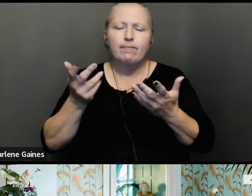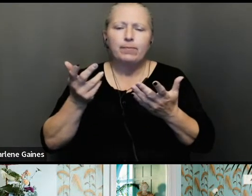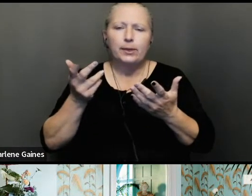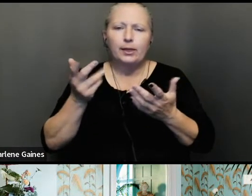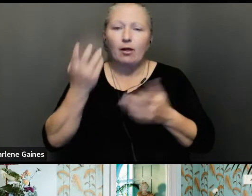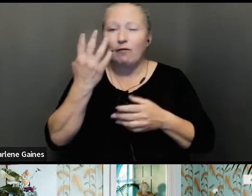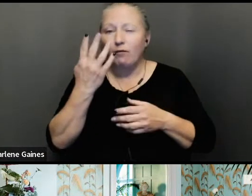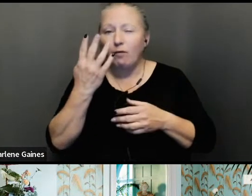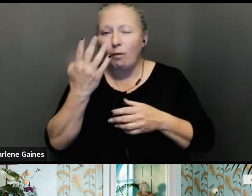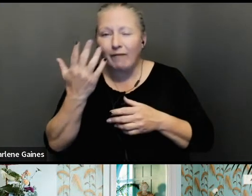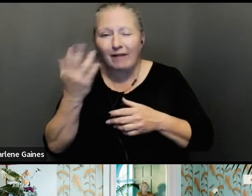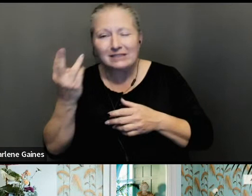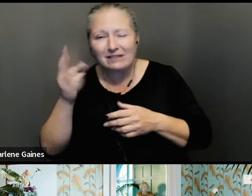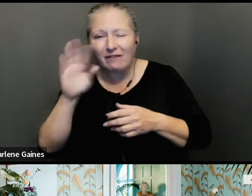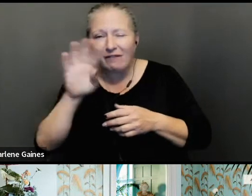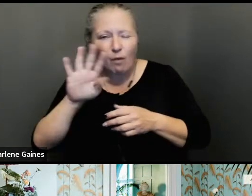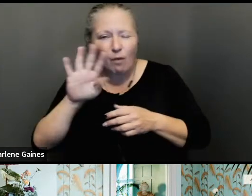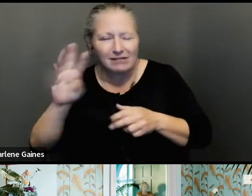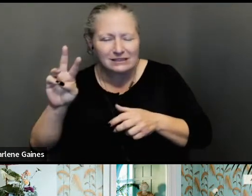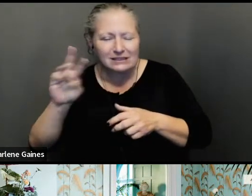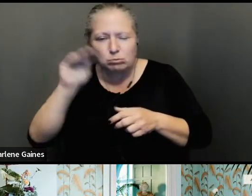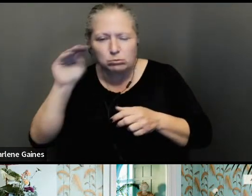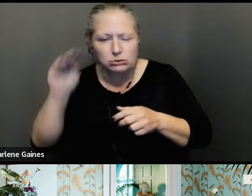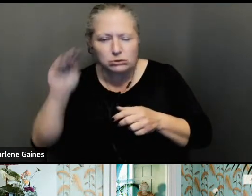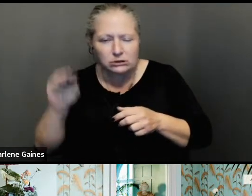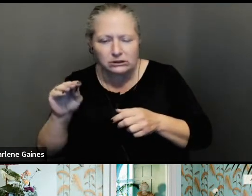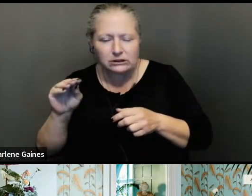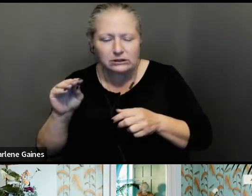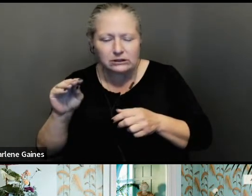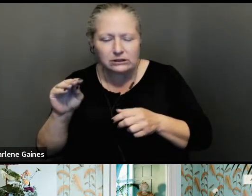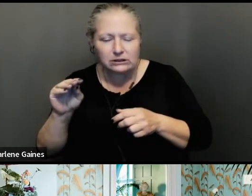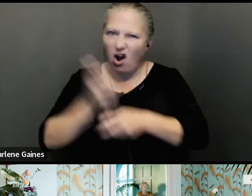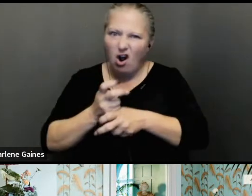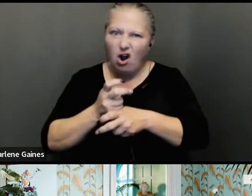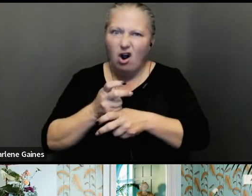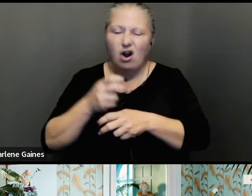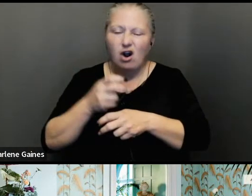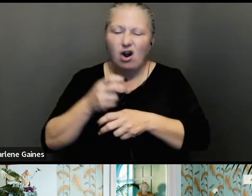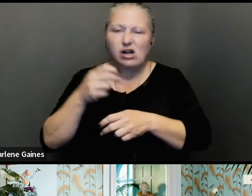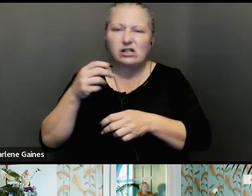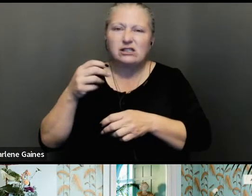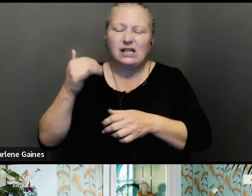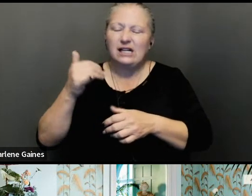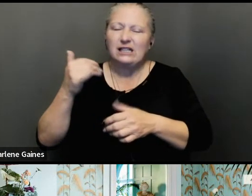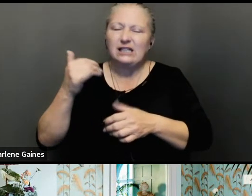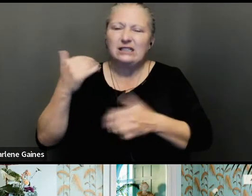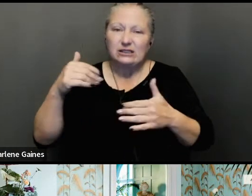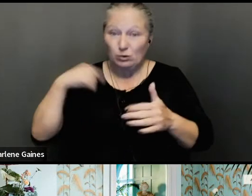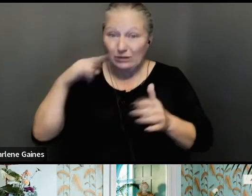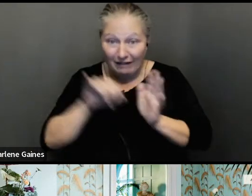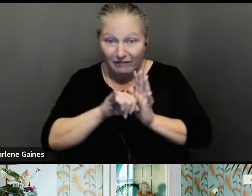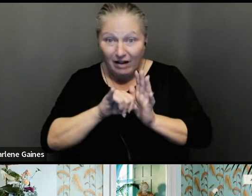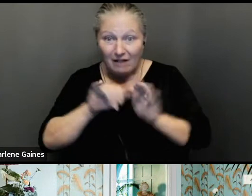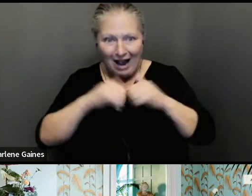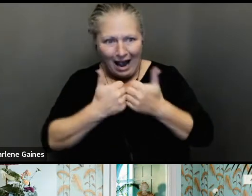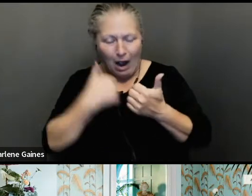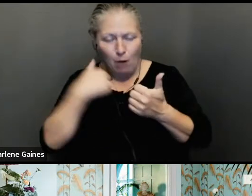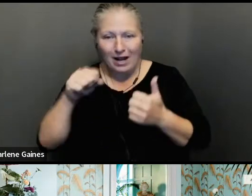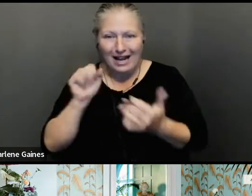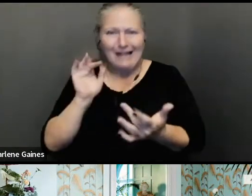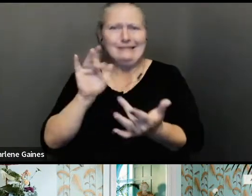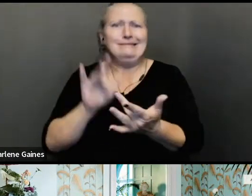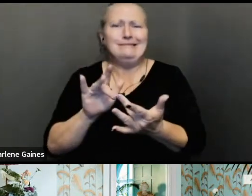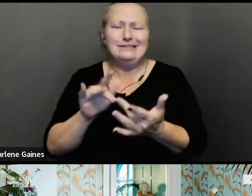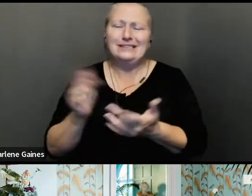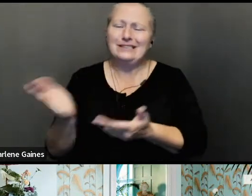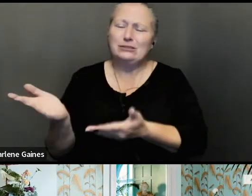5, 6, whatever percent, those are the hardcore. Have we identified ways to get to them, to get them over